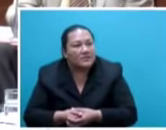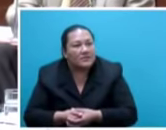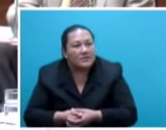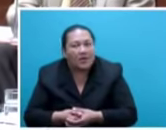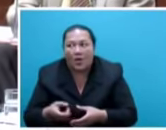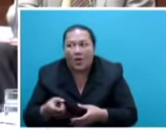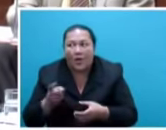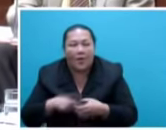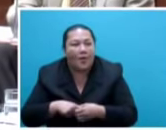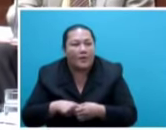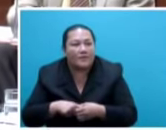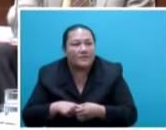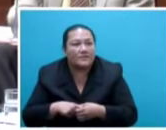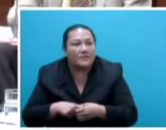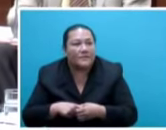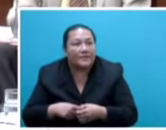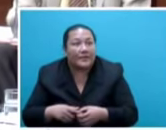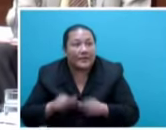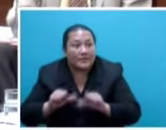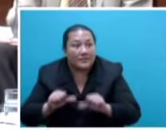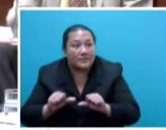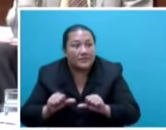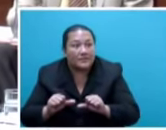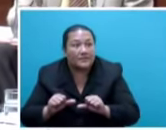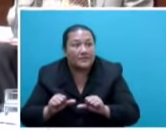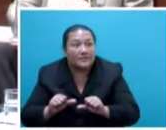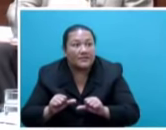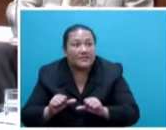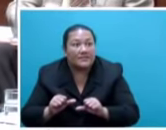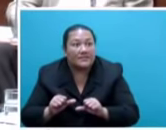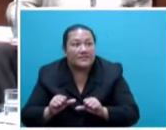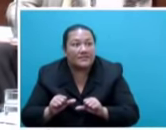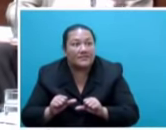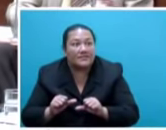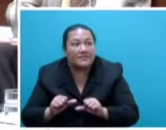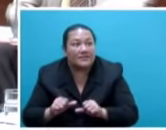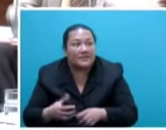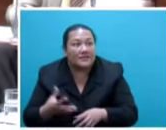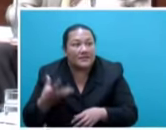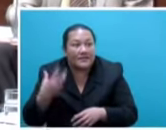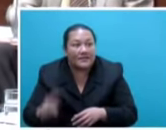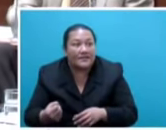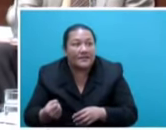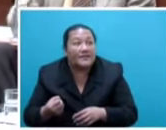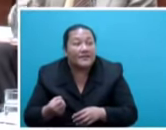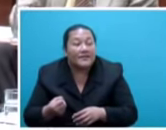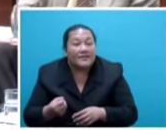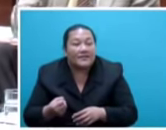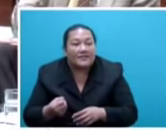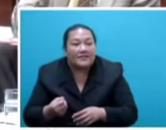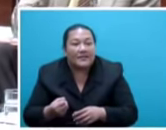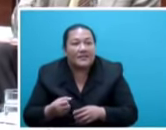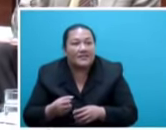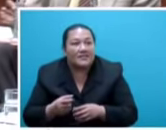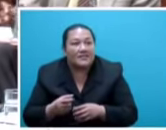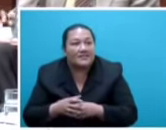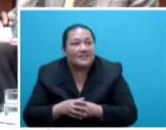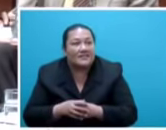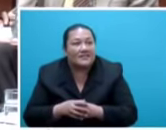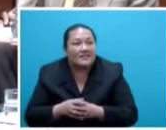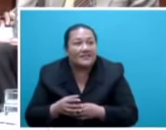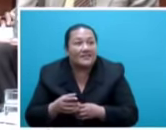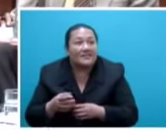His Excellency said so much of Fiji's progress over the past decade is owed to our 10-year unbroken streak of economic growth. Tell that